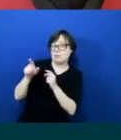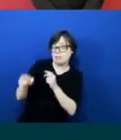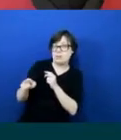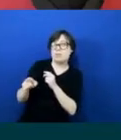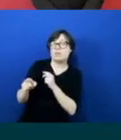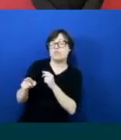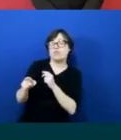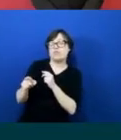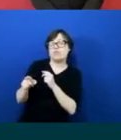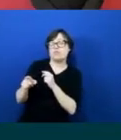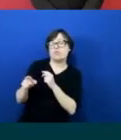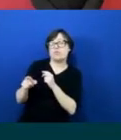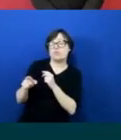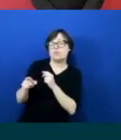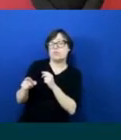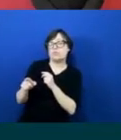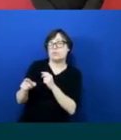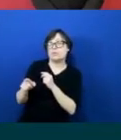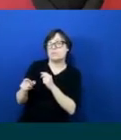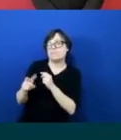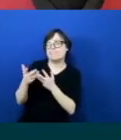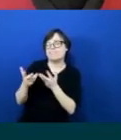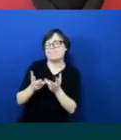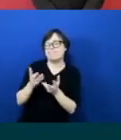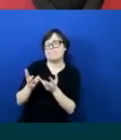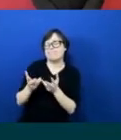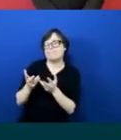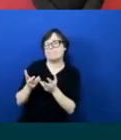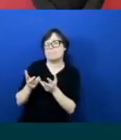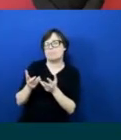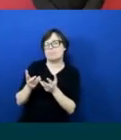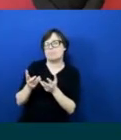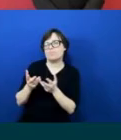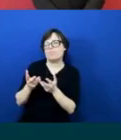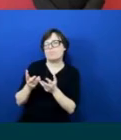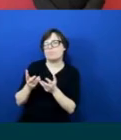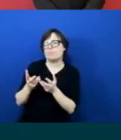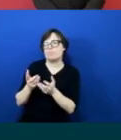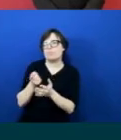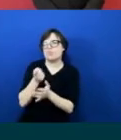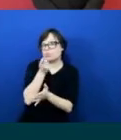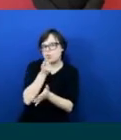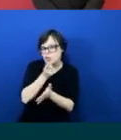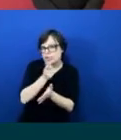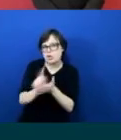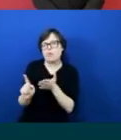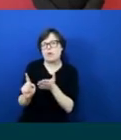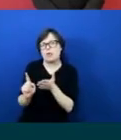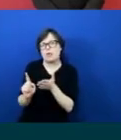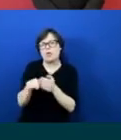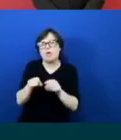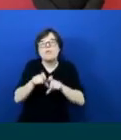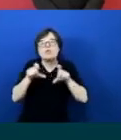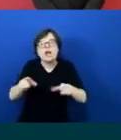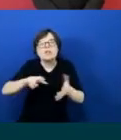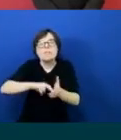in the timing when it comes to city planning. So some plans were already committed and changes couldn't be